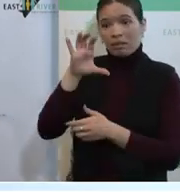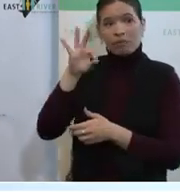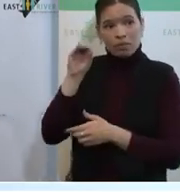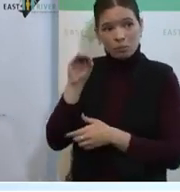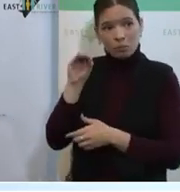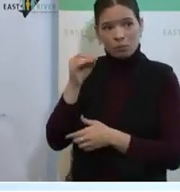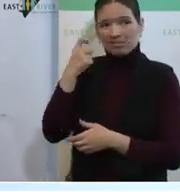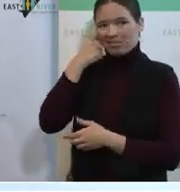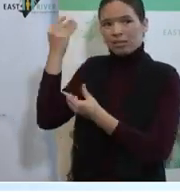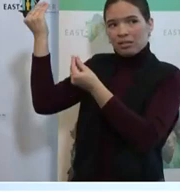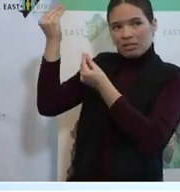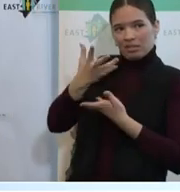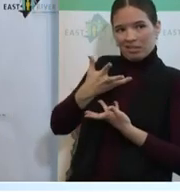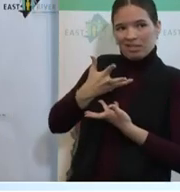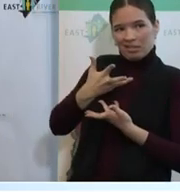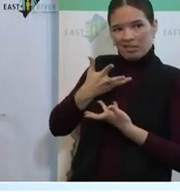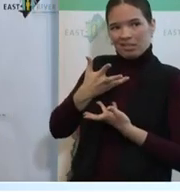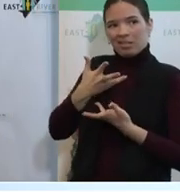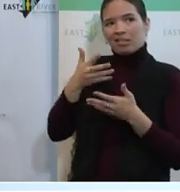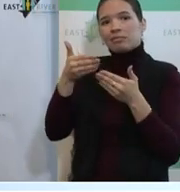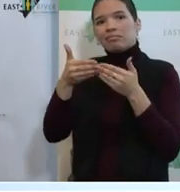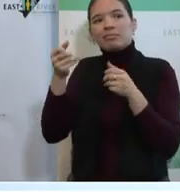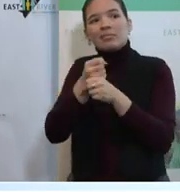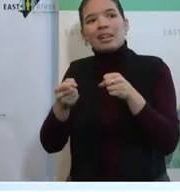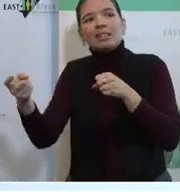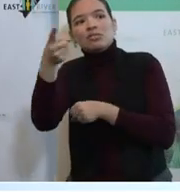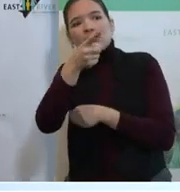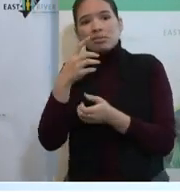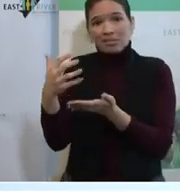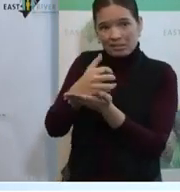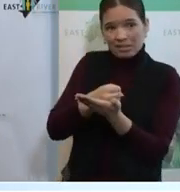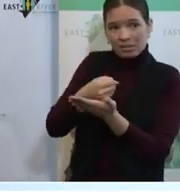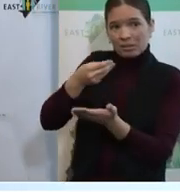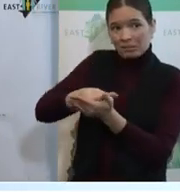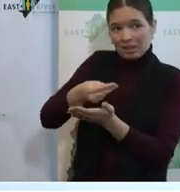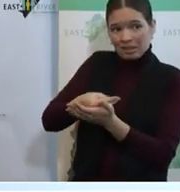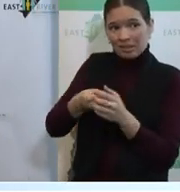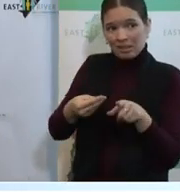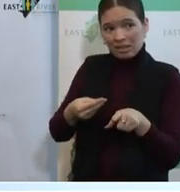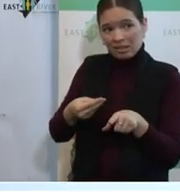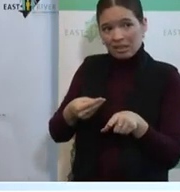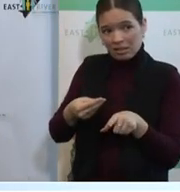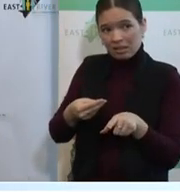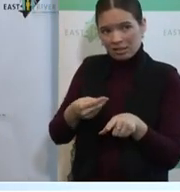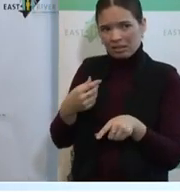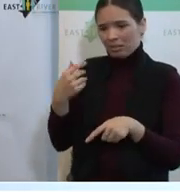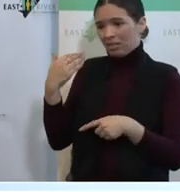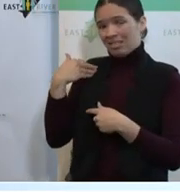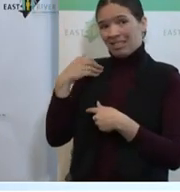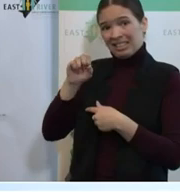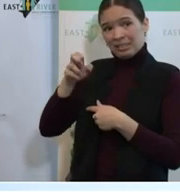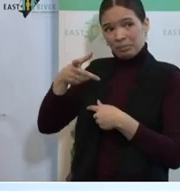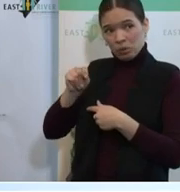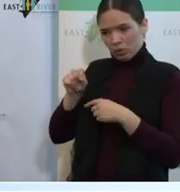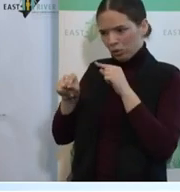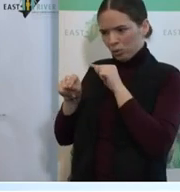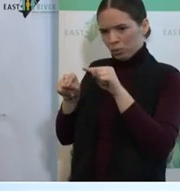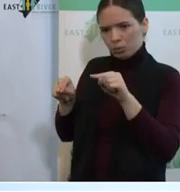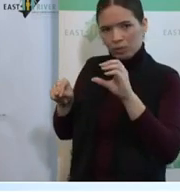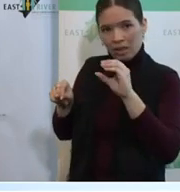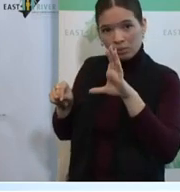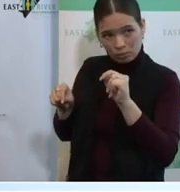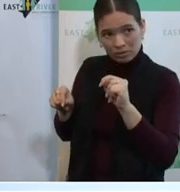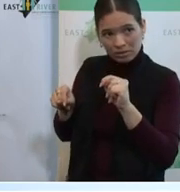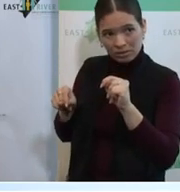estimates. September and December's forecasts warned about what you've been talking about, downtown, the empty commercial property